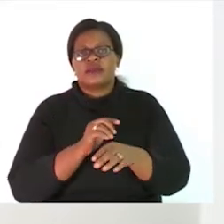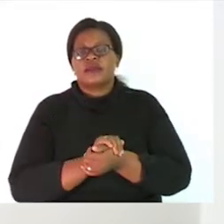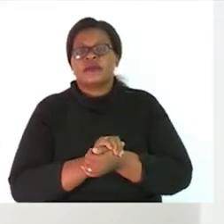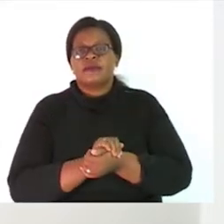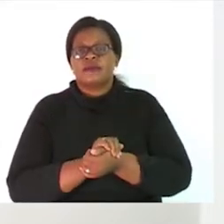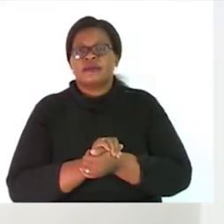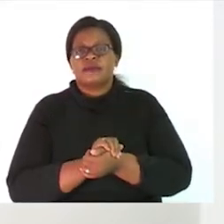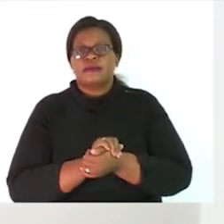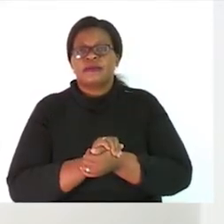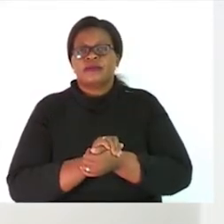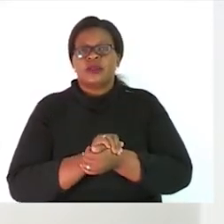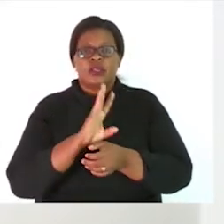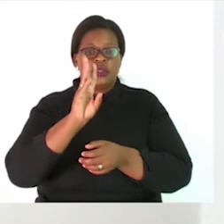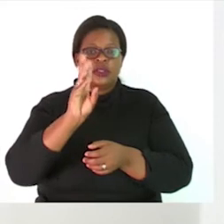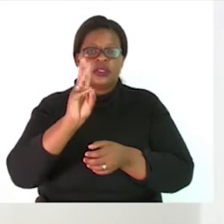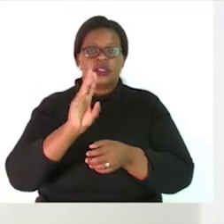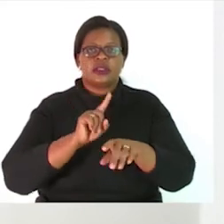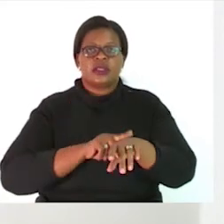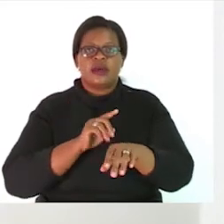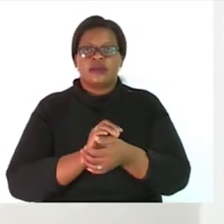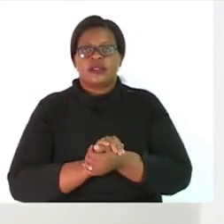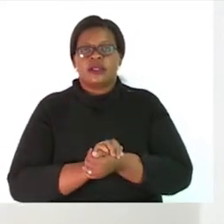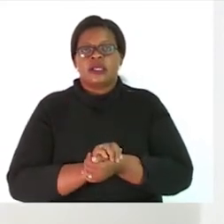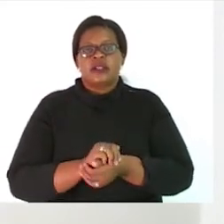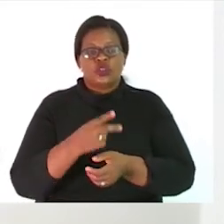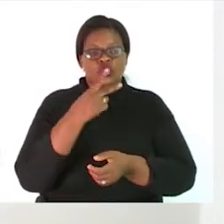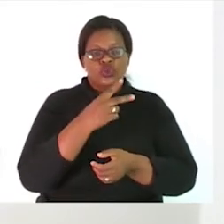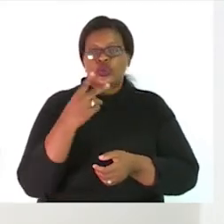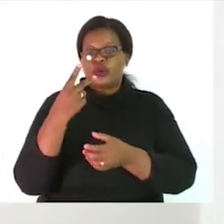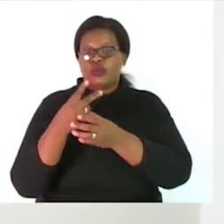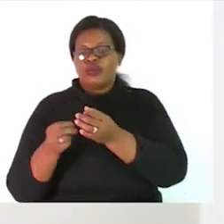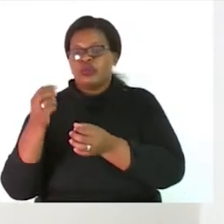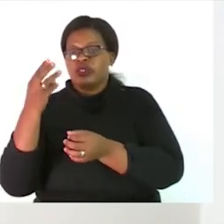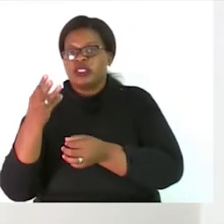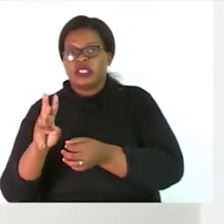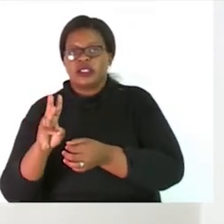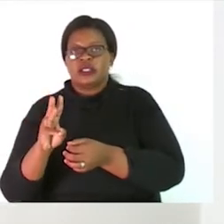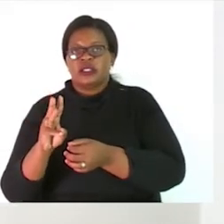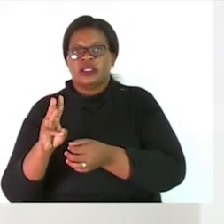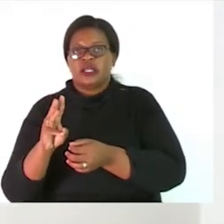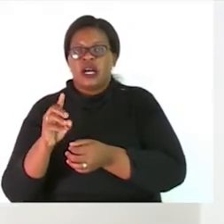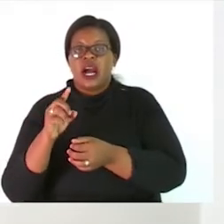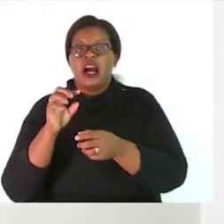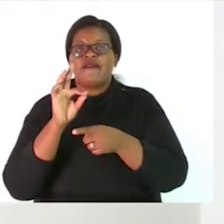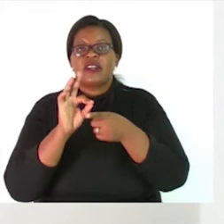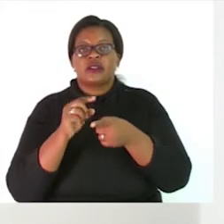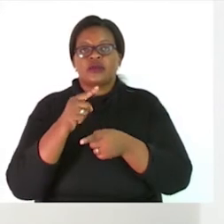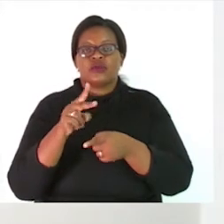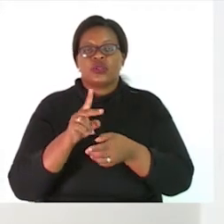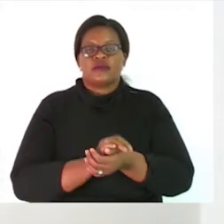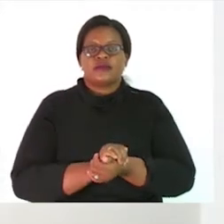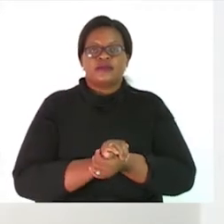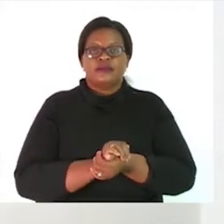6. 6 times. So 2 as well as 6 are factors of